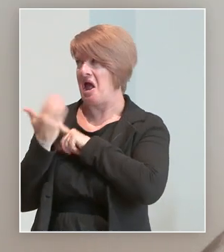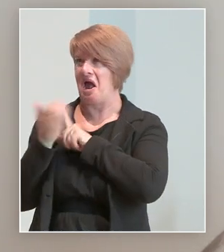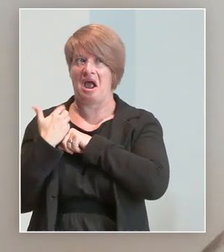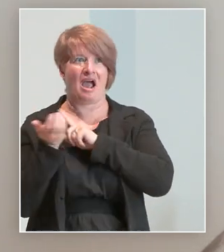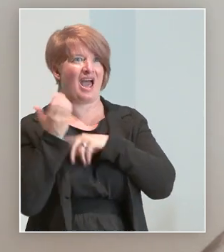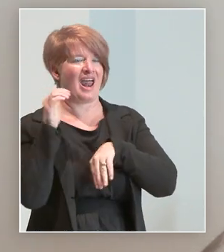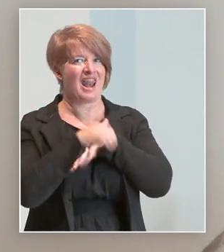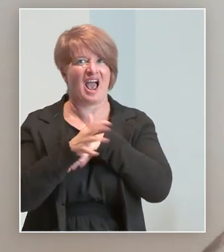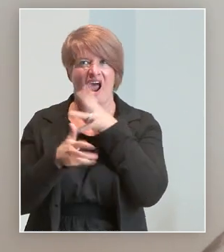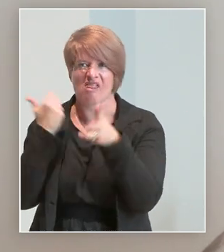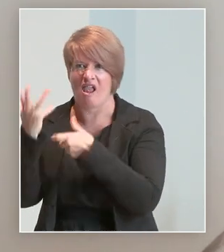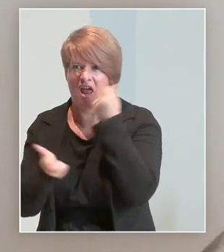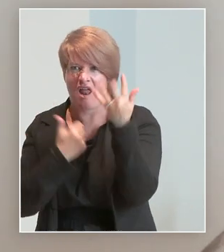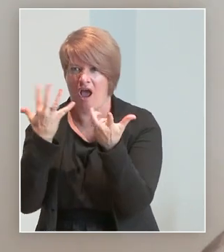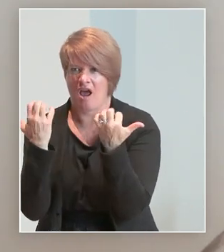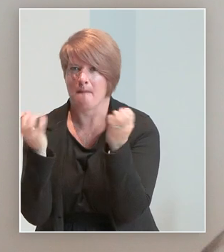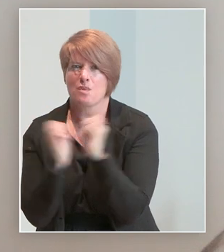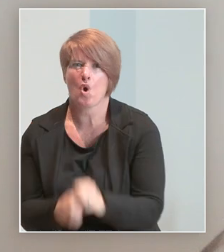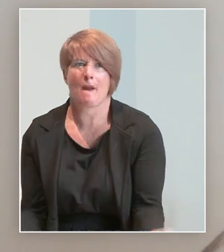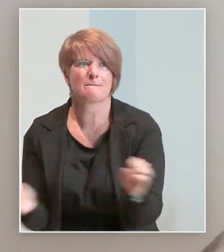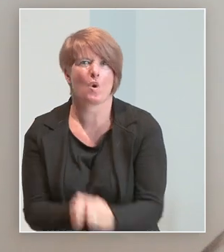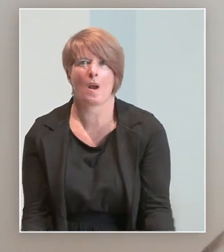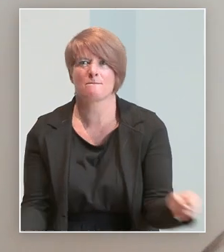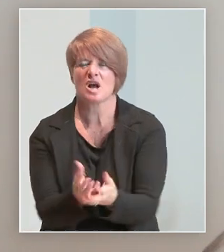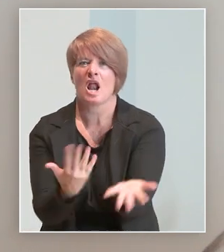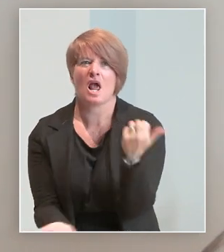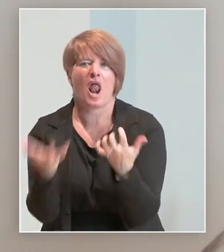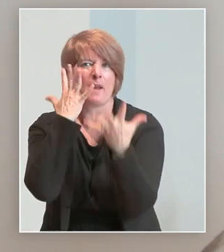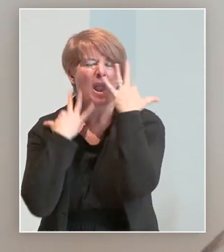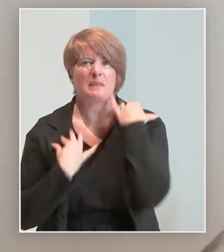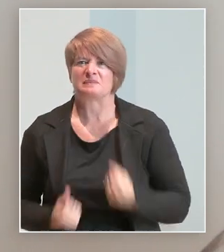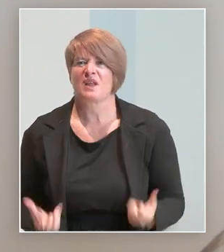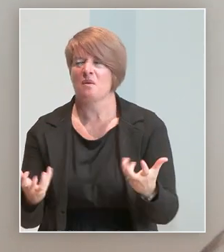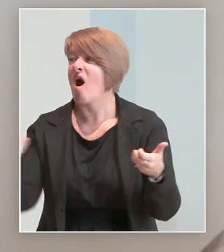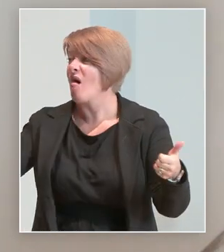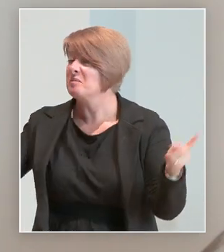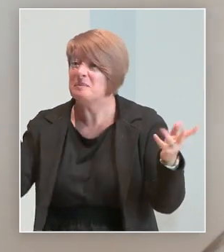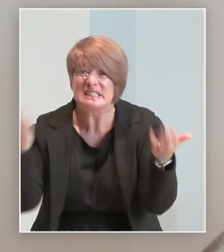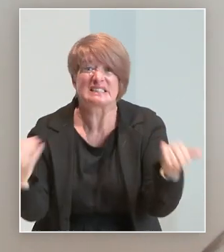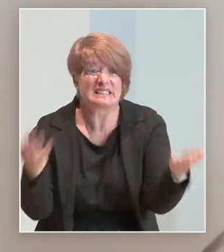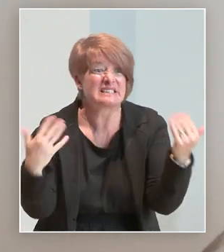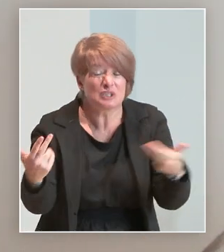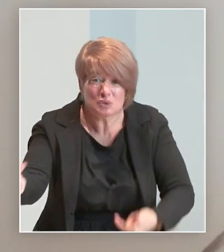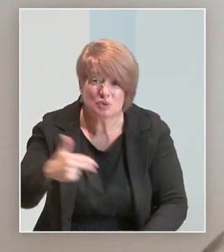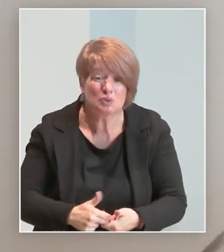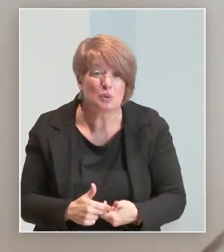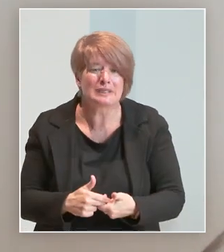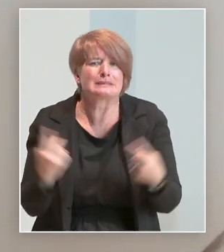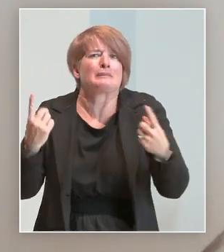to redeem it all, and demanding more from every encounter, inviting others to join me in this thing with no